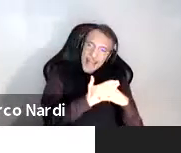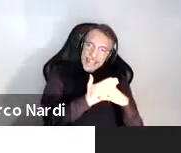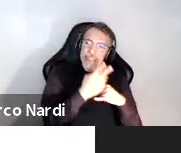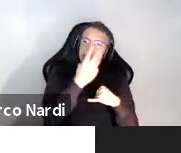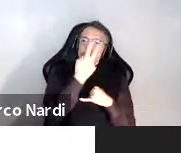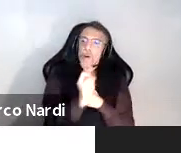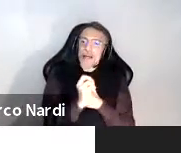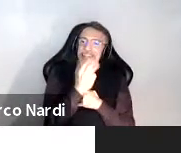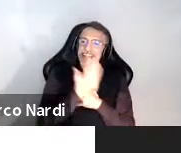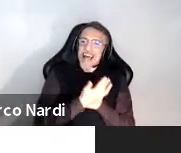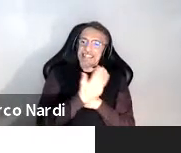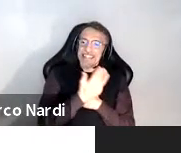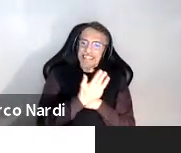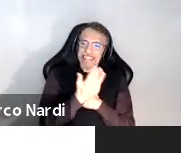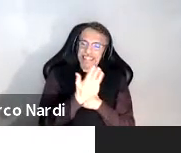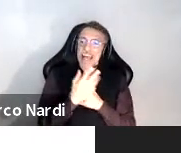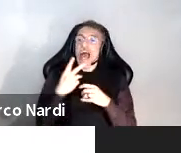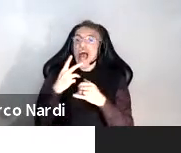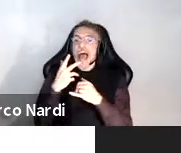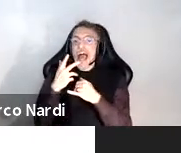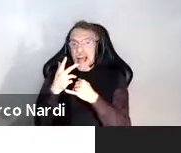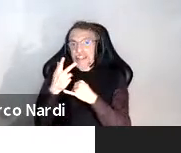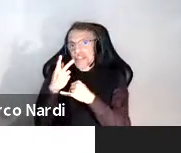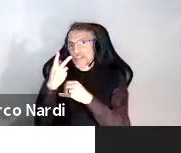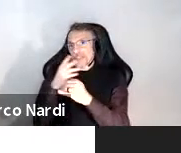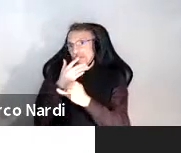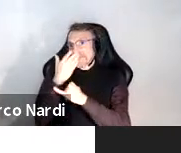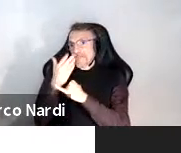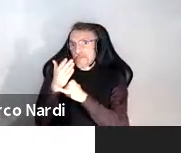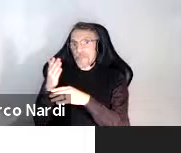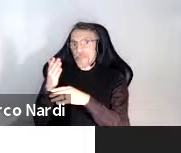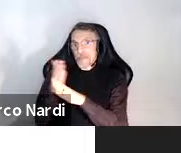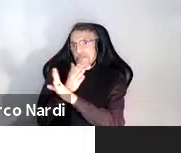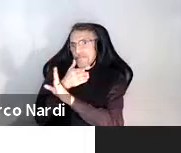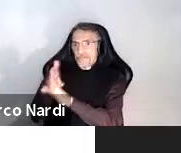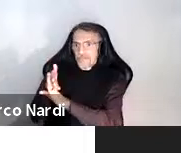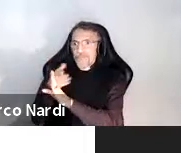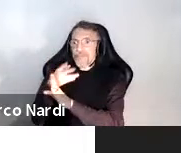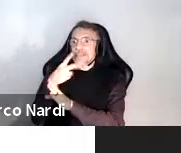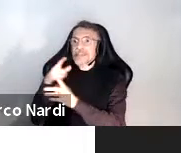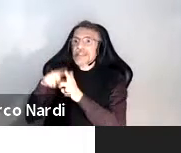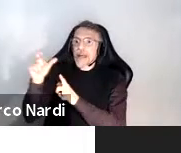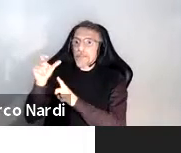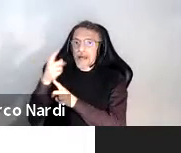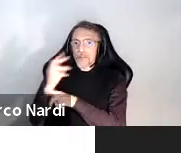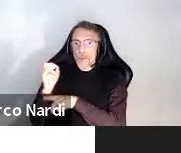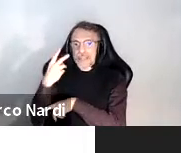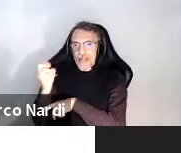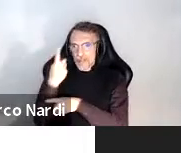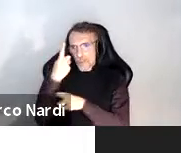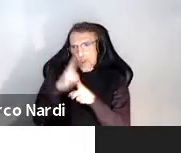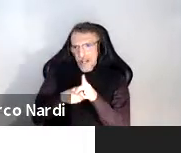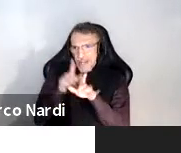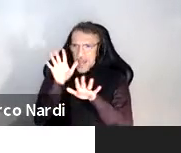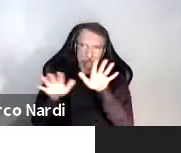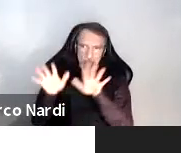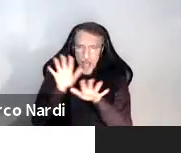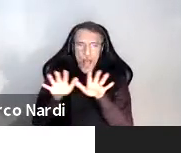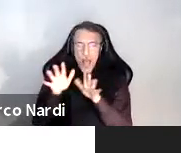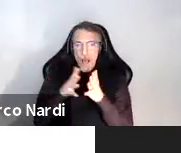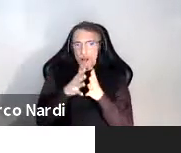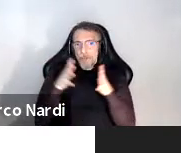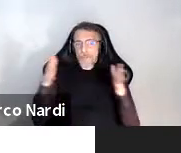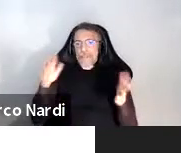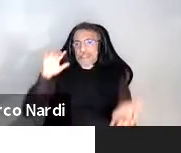and then December 2020. And you could see clearly that just within 1 year, there were huge